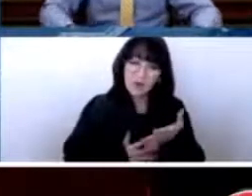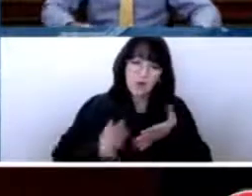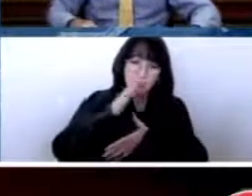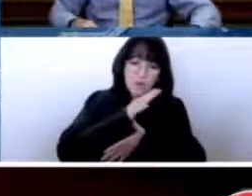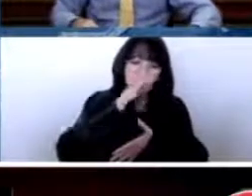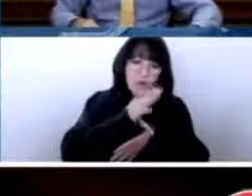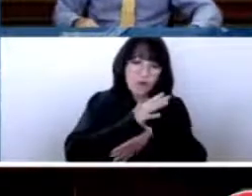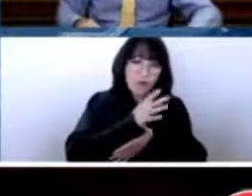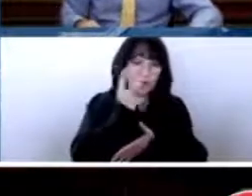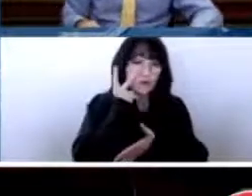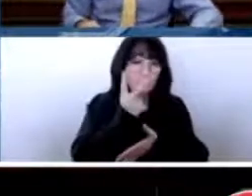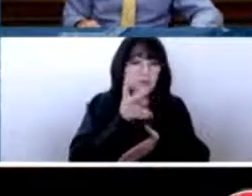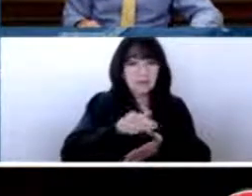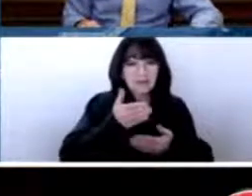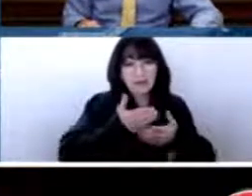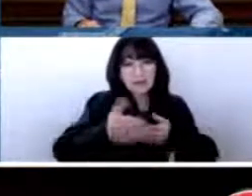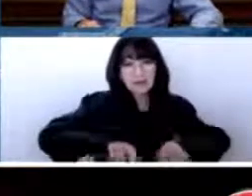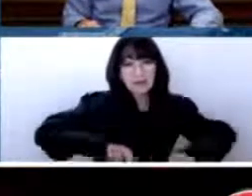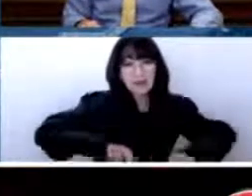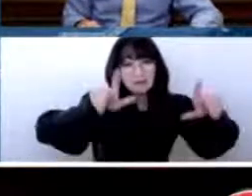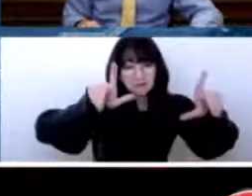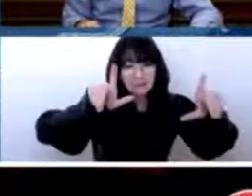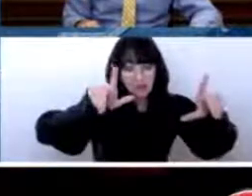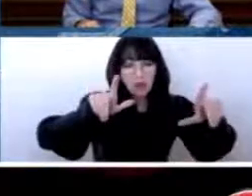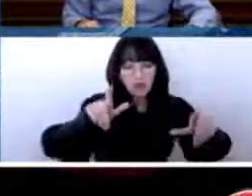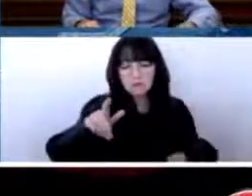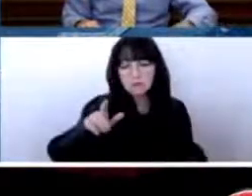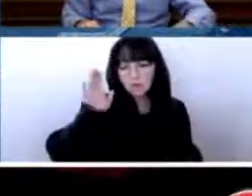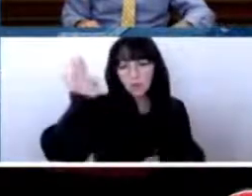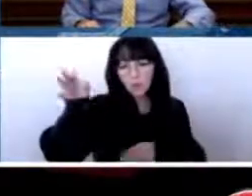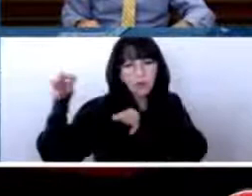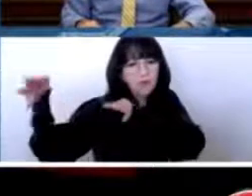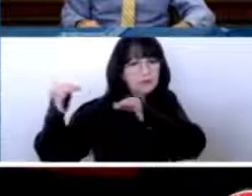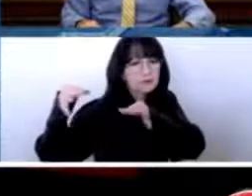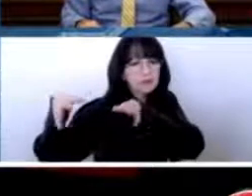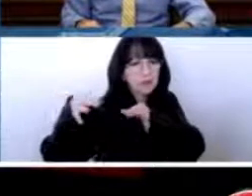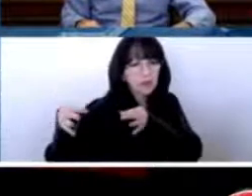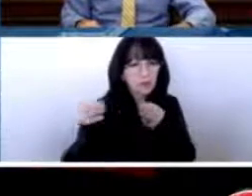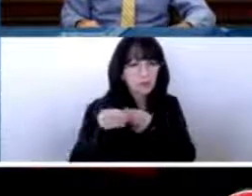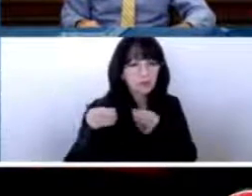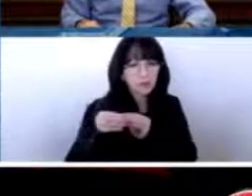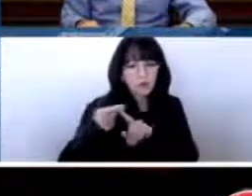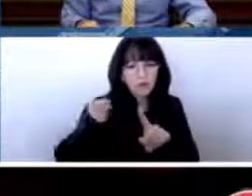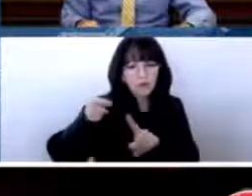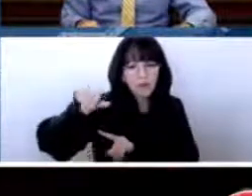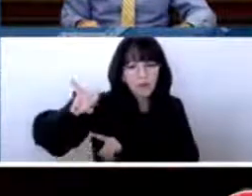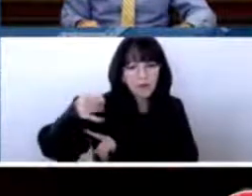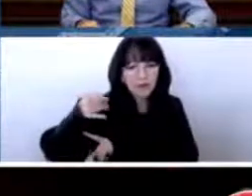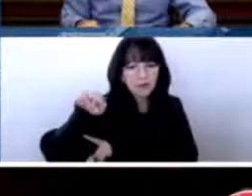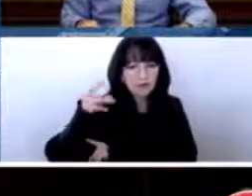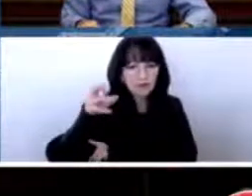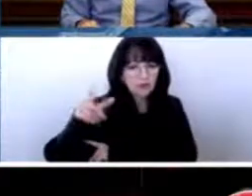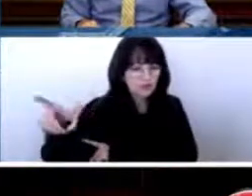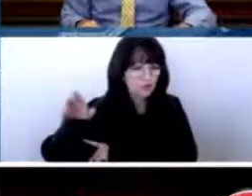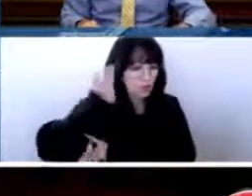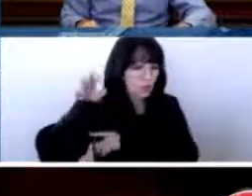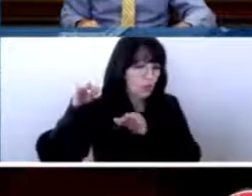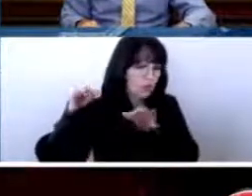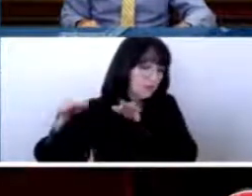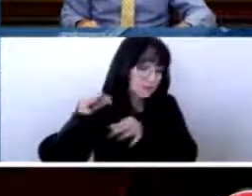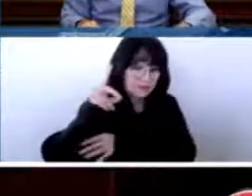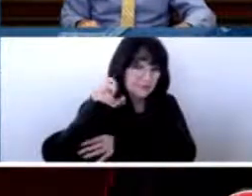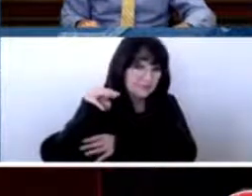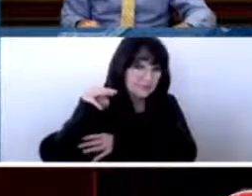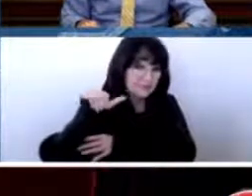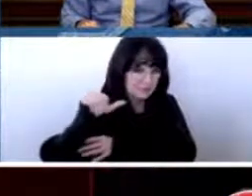next slide, and we're going to hear more about this program from AJ Shaw, who talk about the efforts